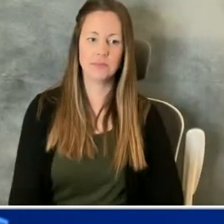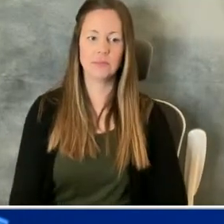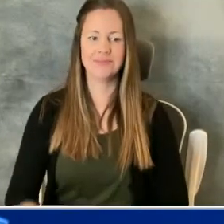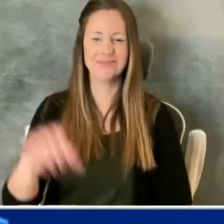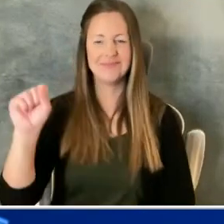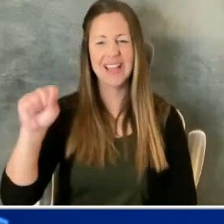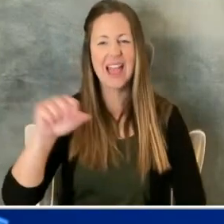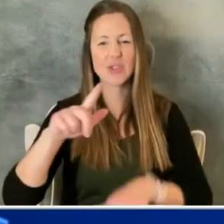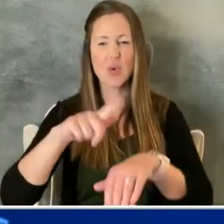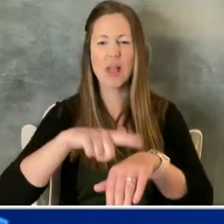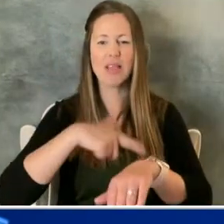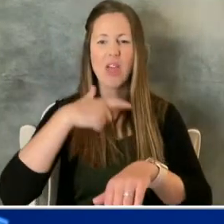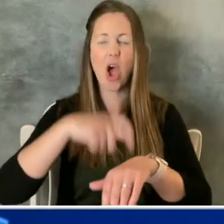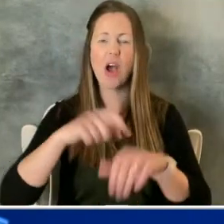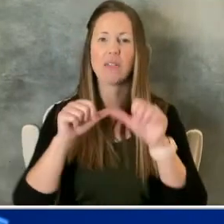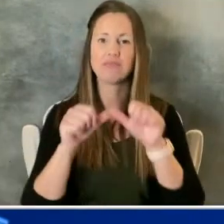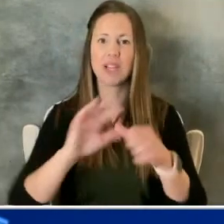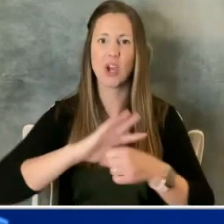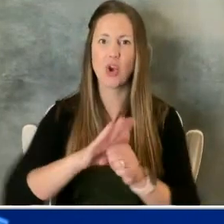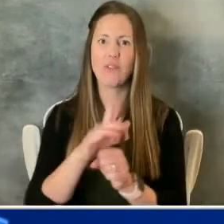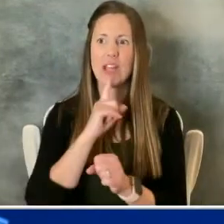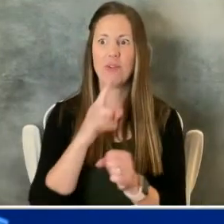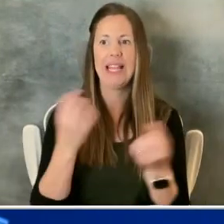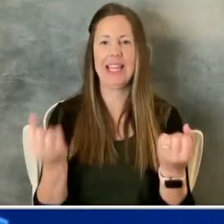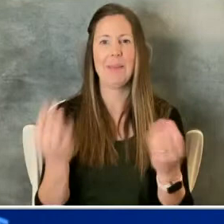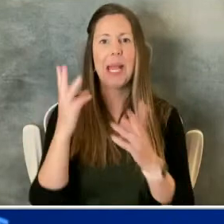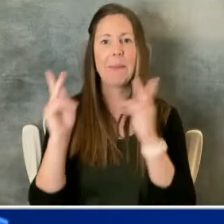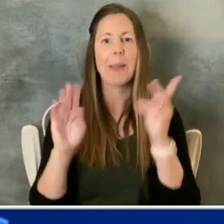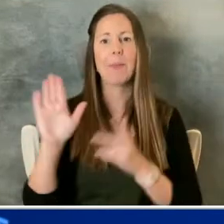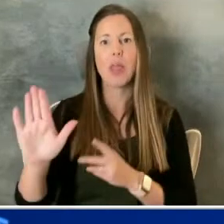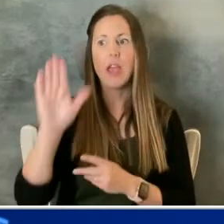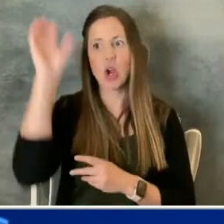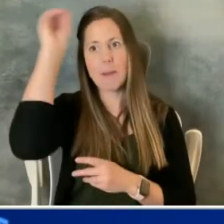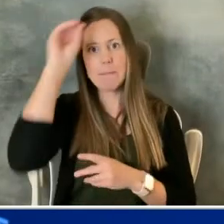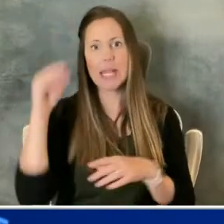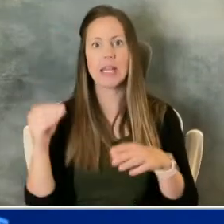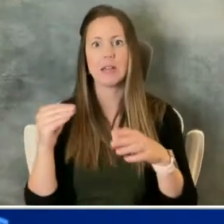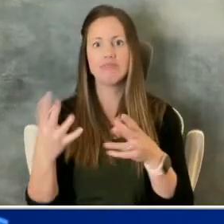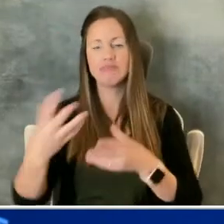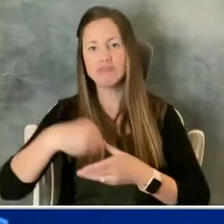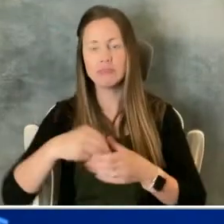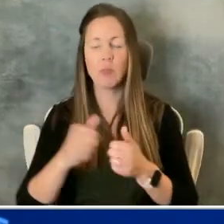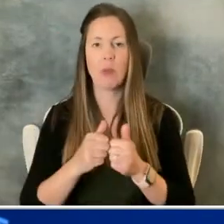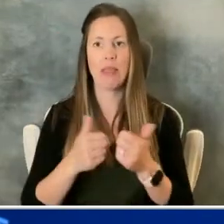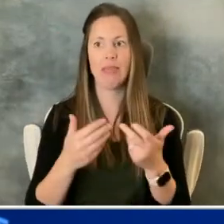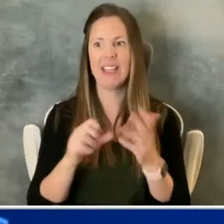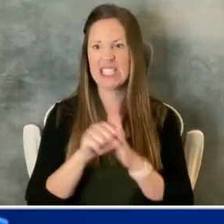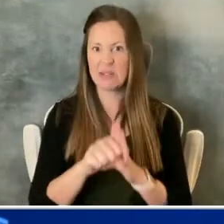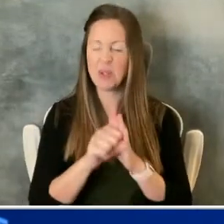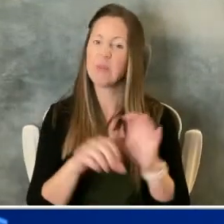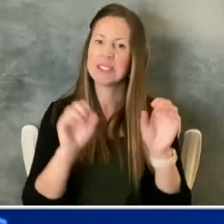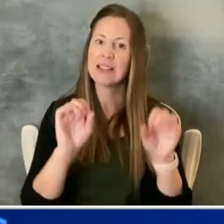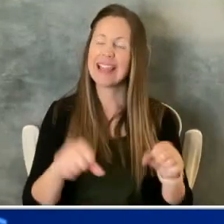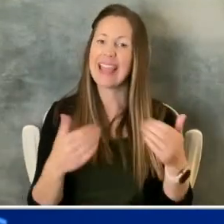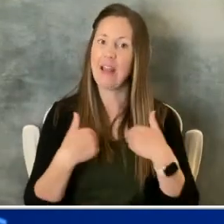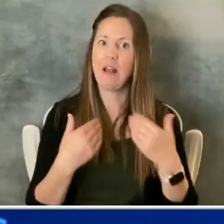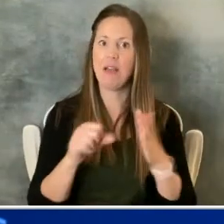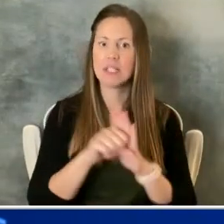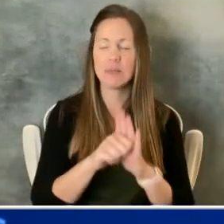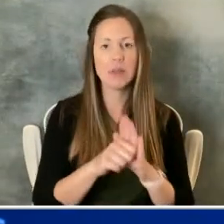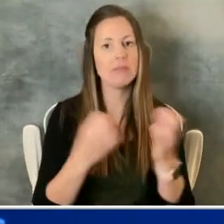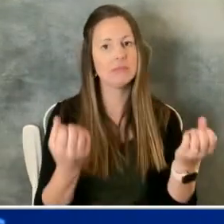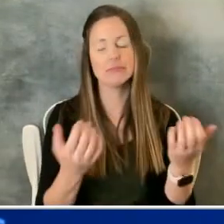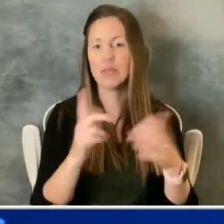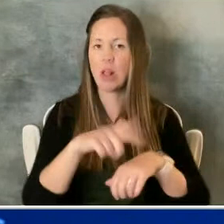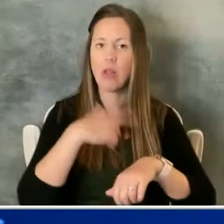so subjective in people's symptoms. And we know long symptoms can occur after any illness, especially viral illnesses, or as you have said